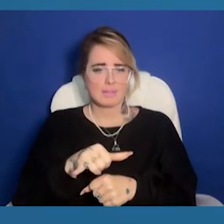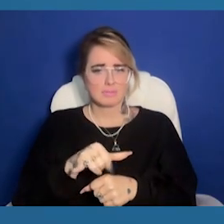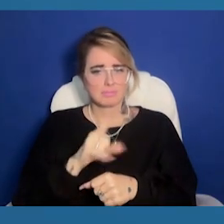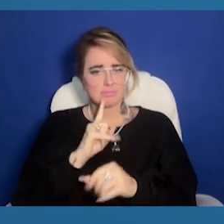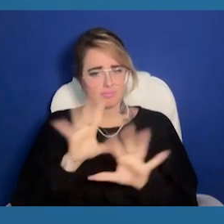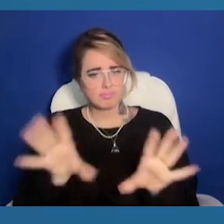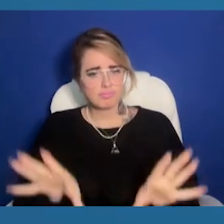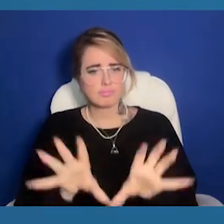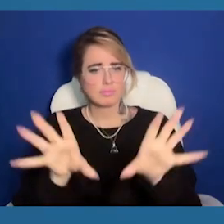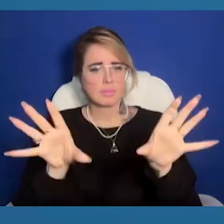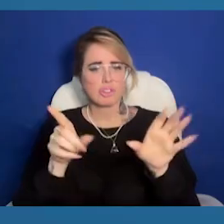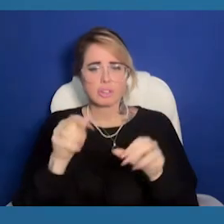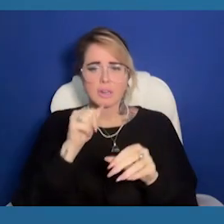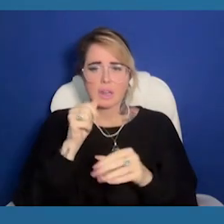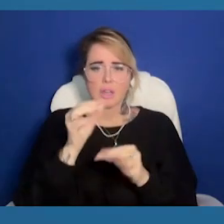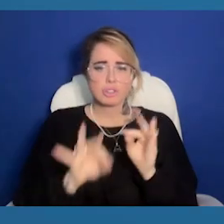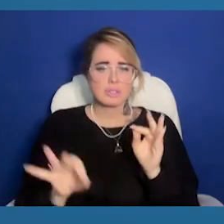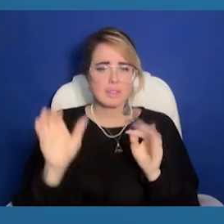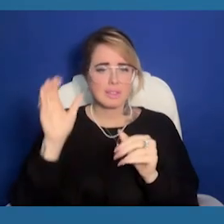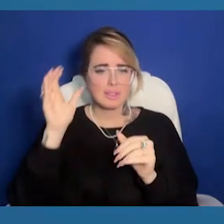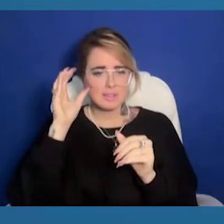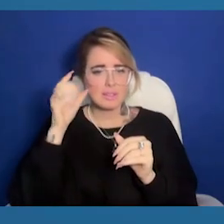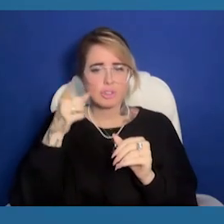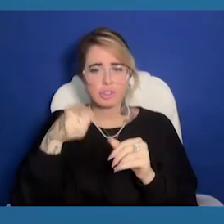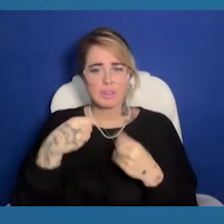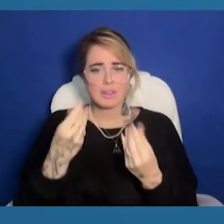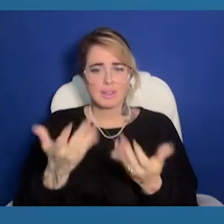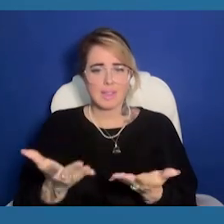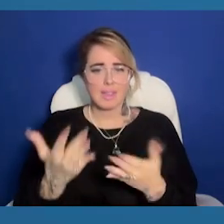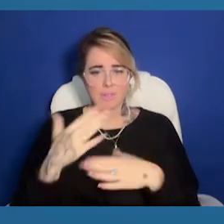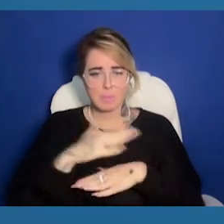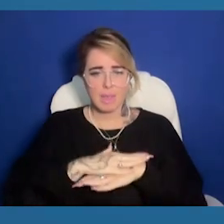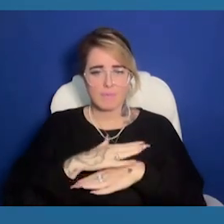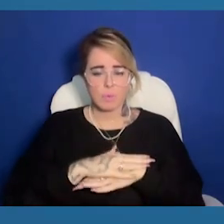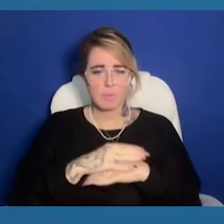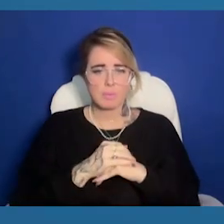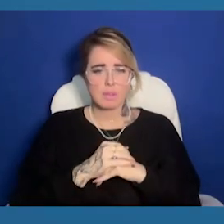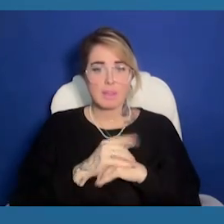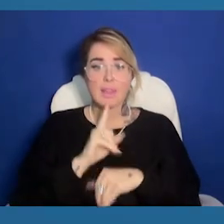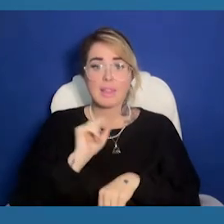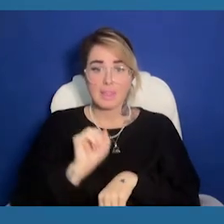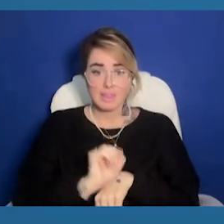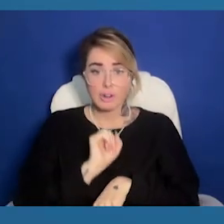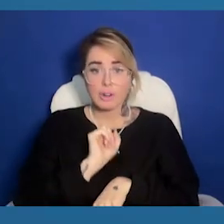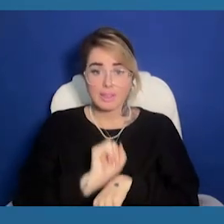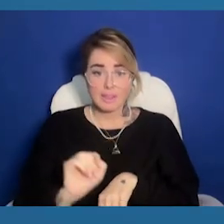She didn't just listen to us. She gave us a platform, literally.